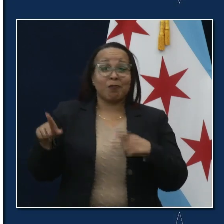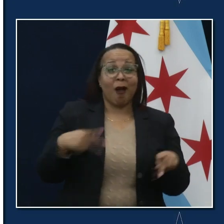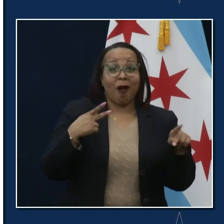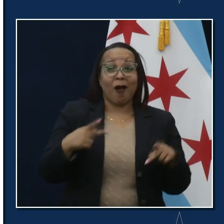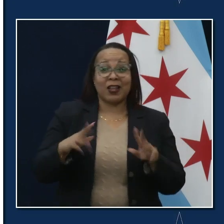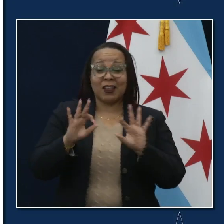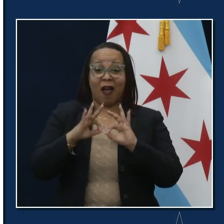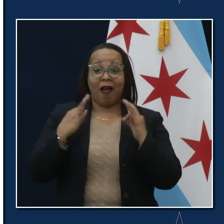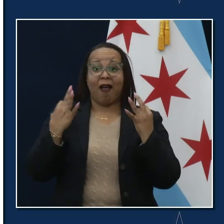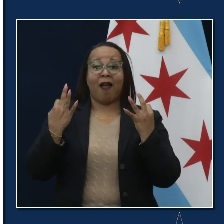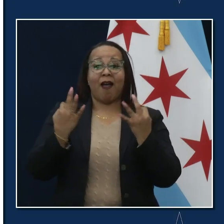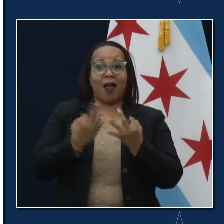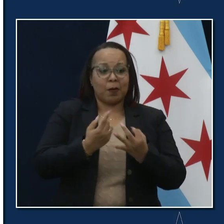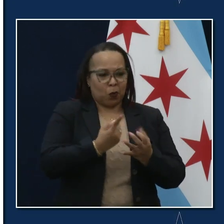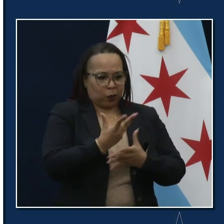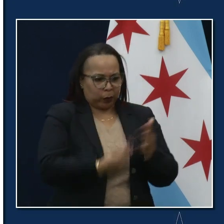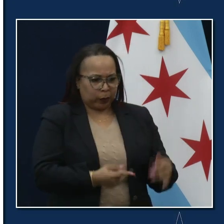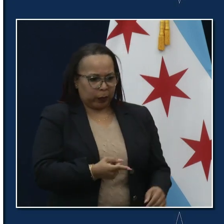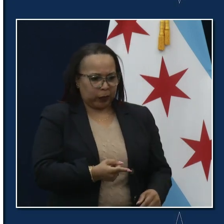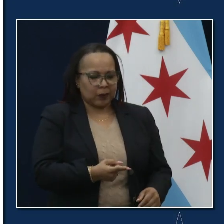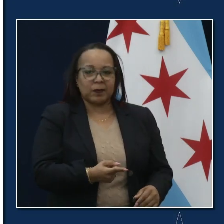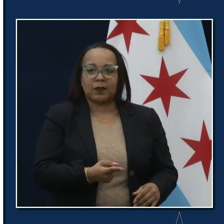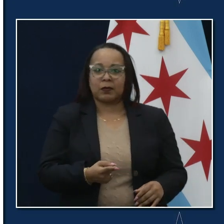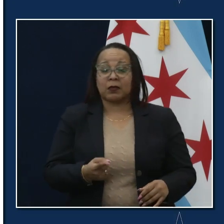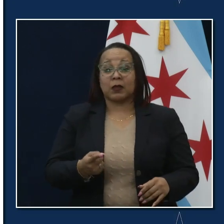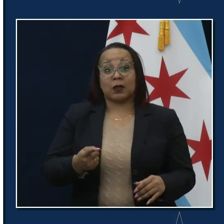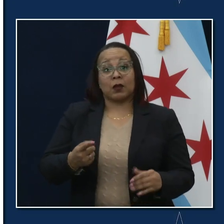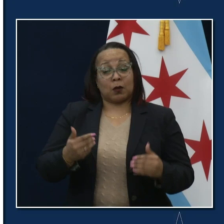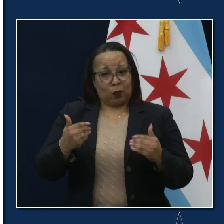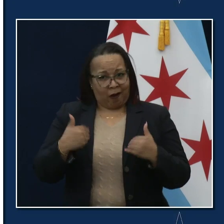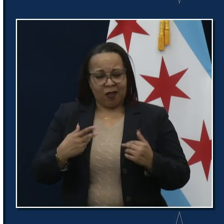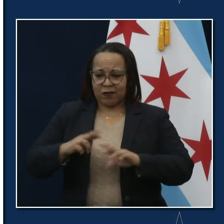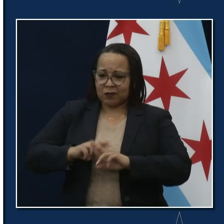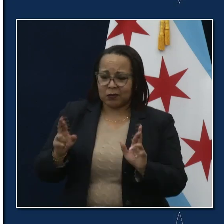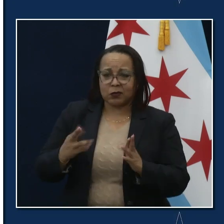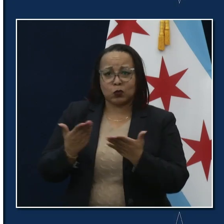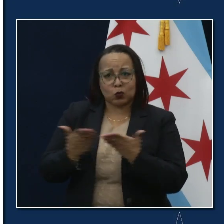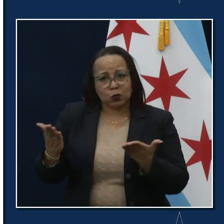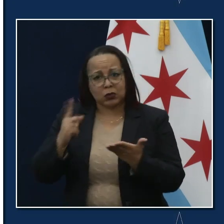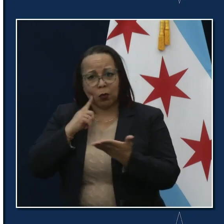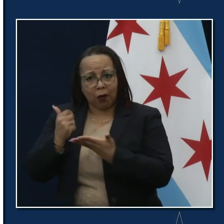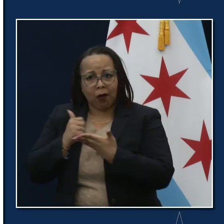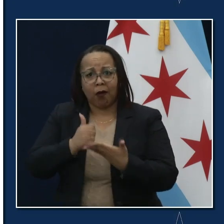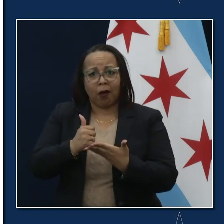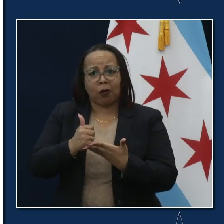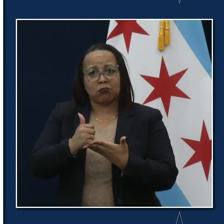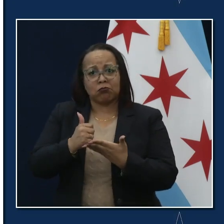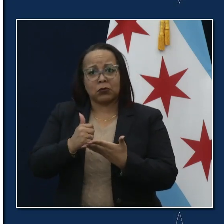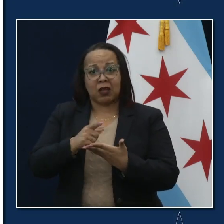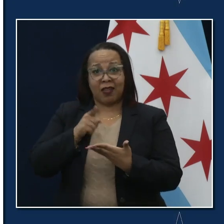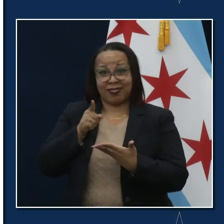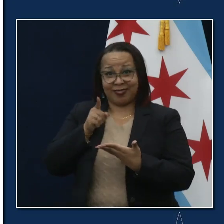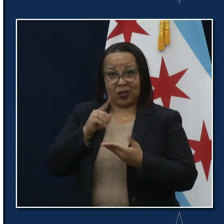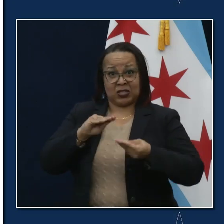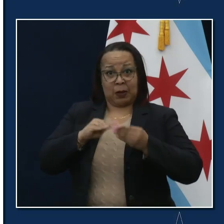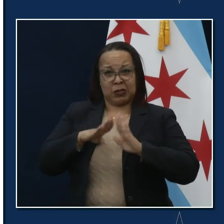celebrations. I'm pleased that we have the tools that can help keep these numbers down close